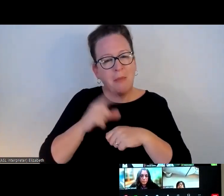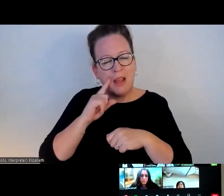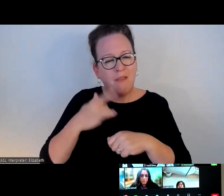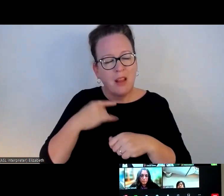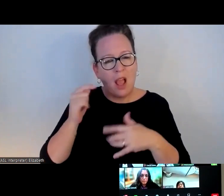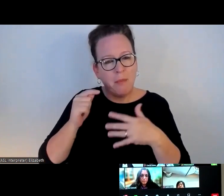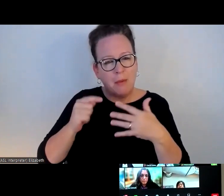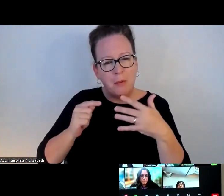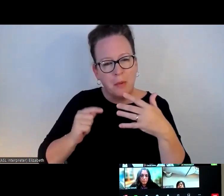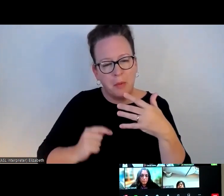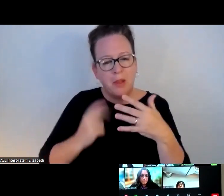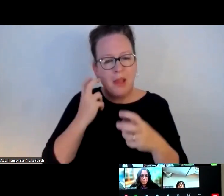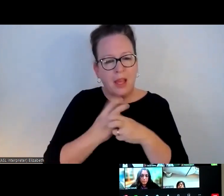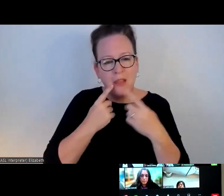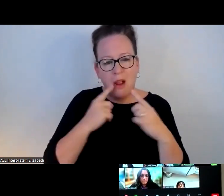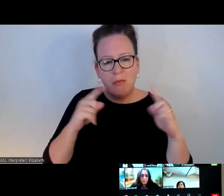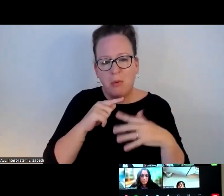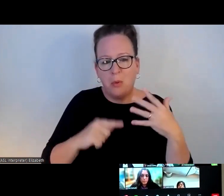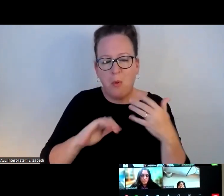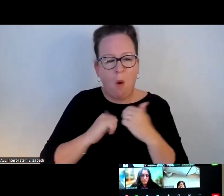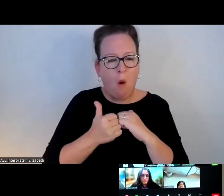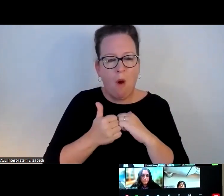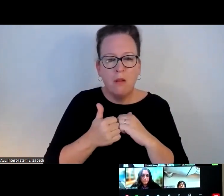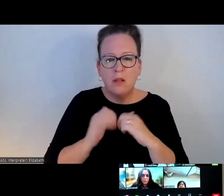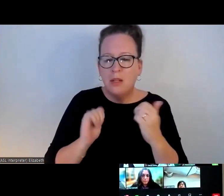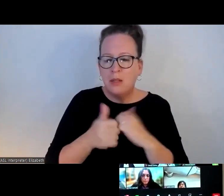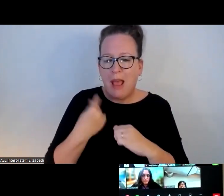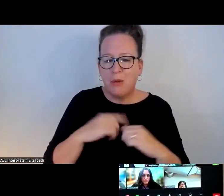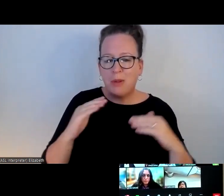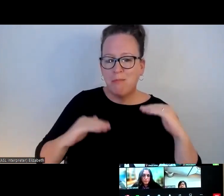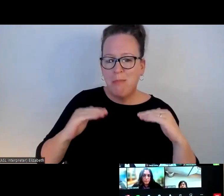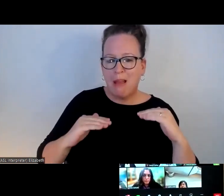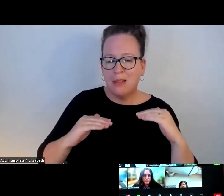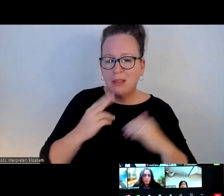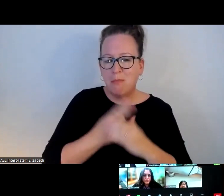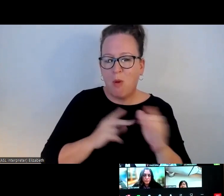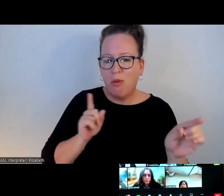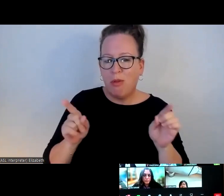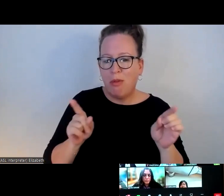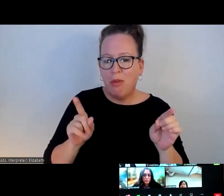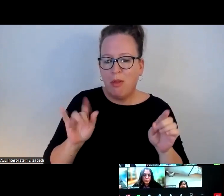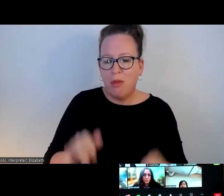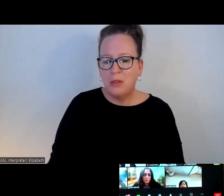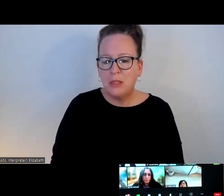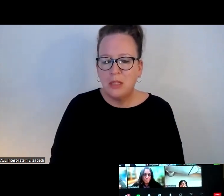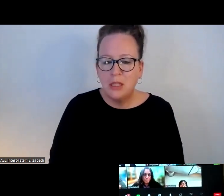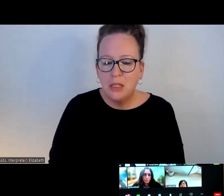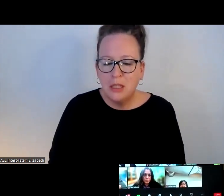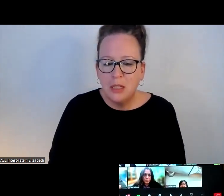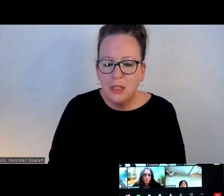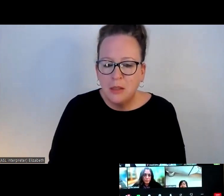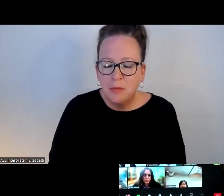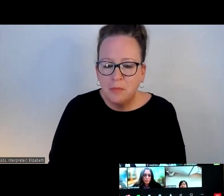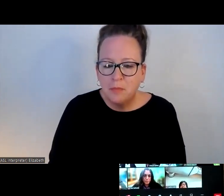how do we balance both of those important areas?